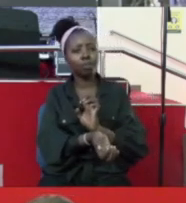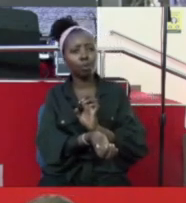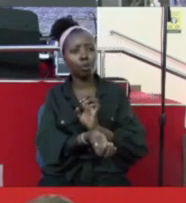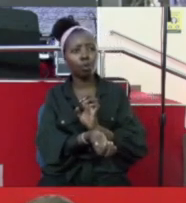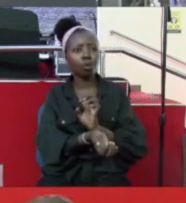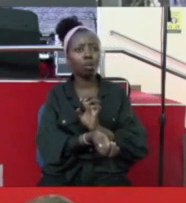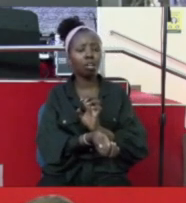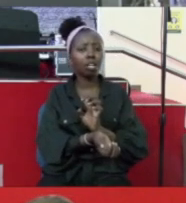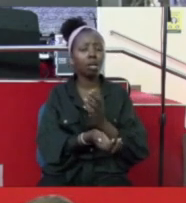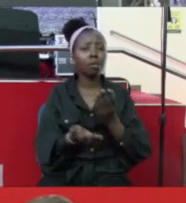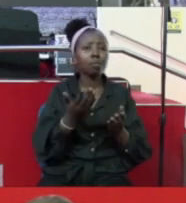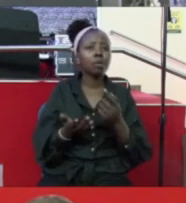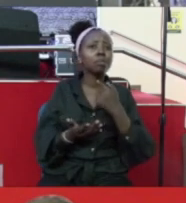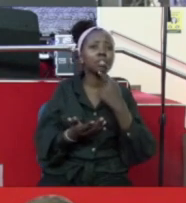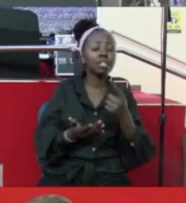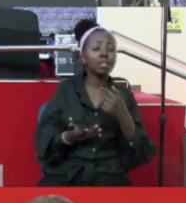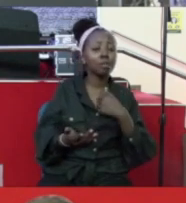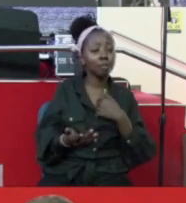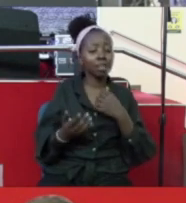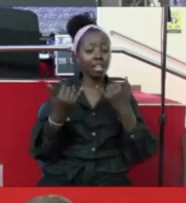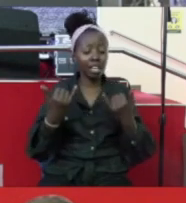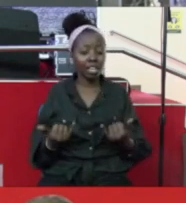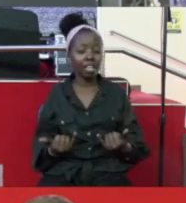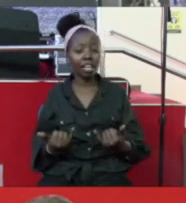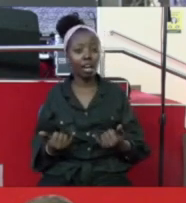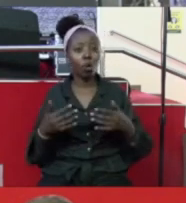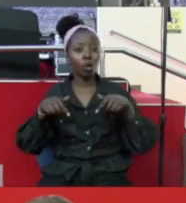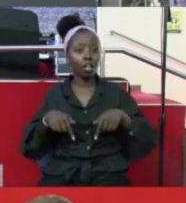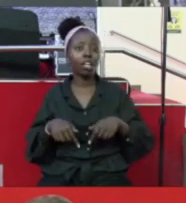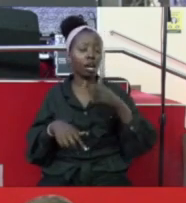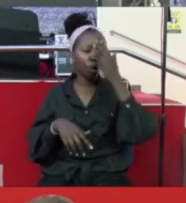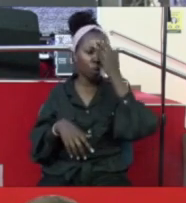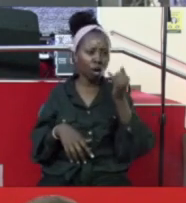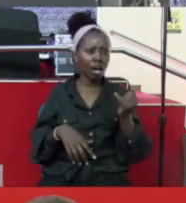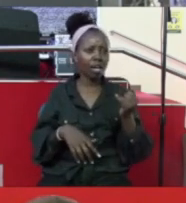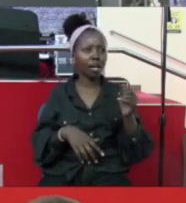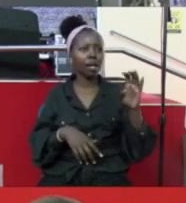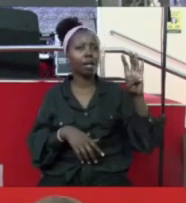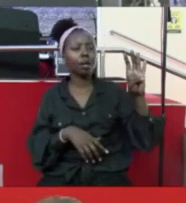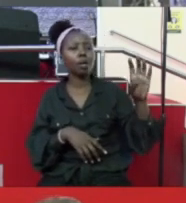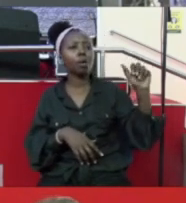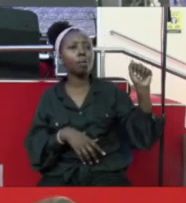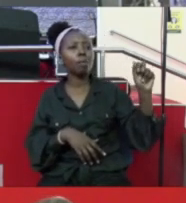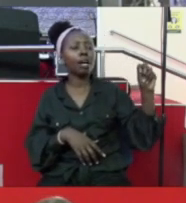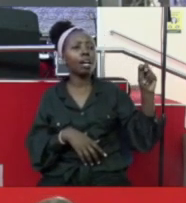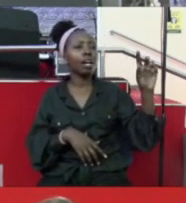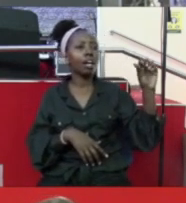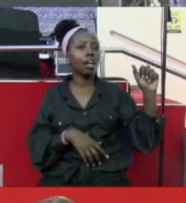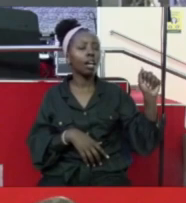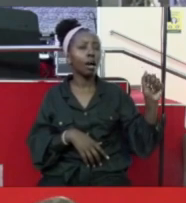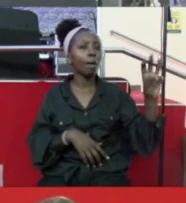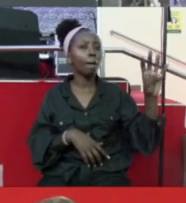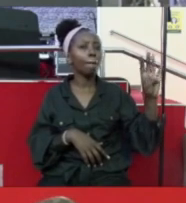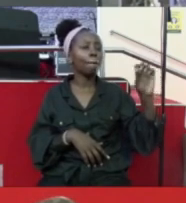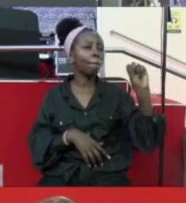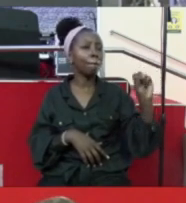say that I won because Barnabas helped me win. Angesema kwamba nilishinda sababu Barnabas alinisaidia nishinde. I succeeded because Barnabas took